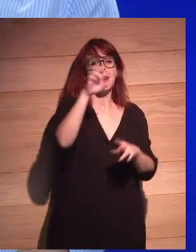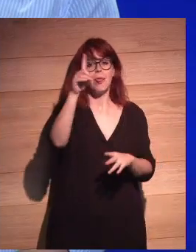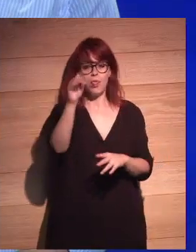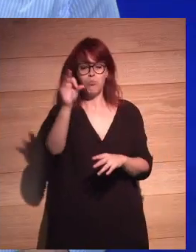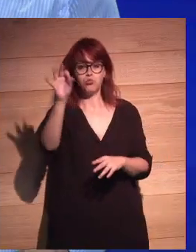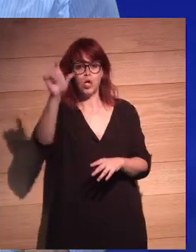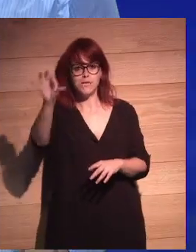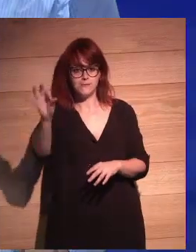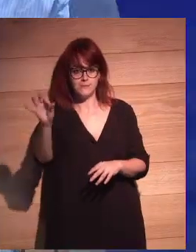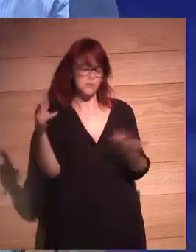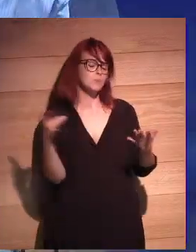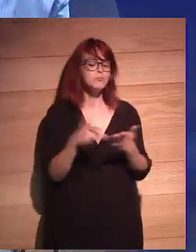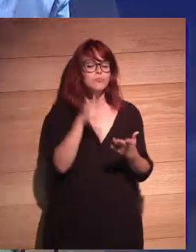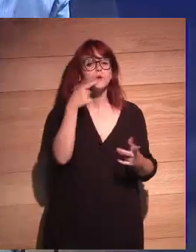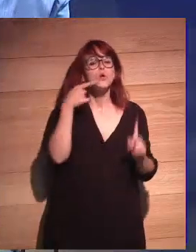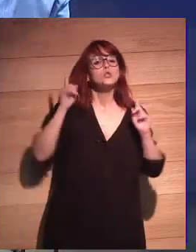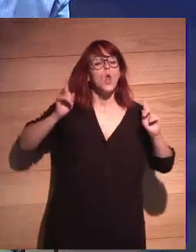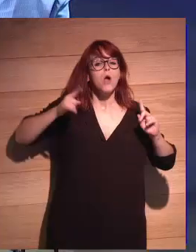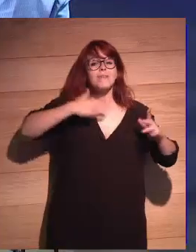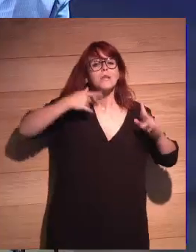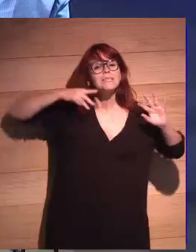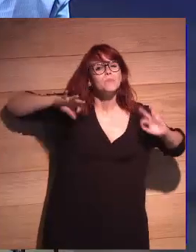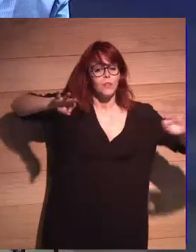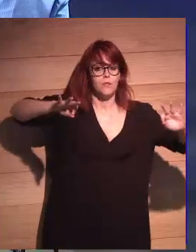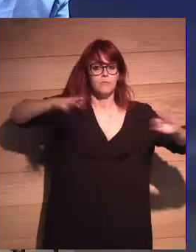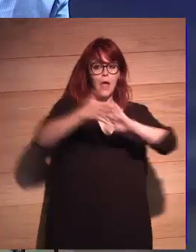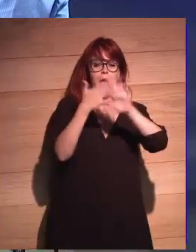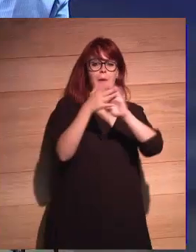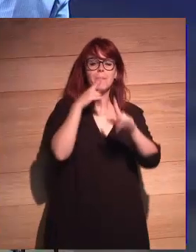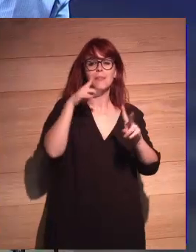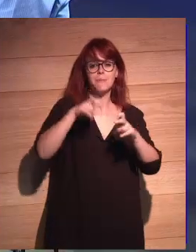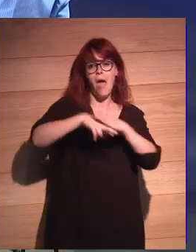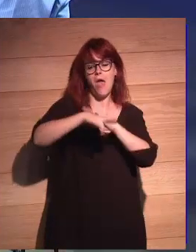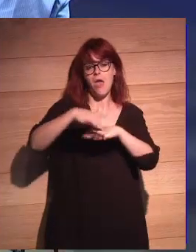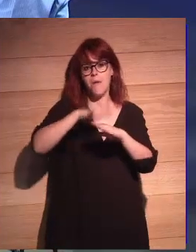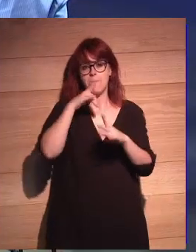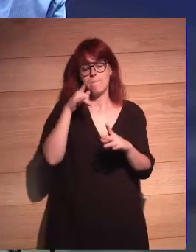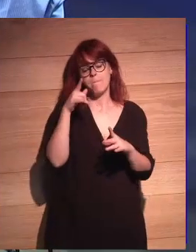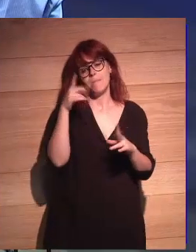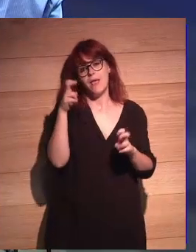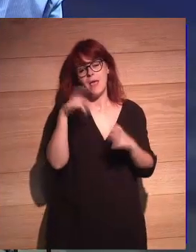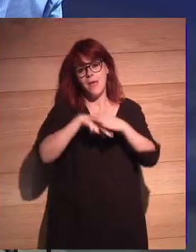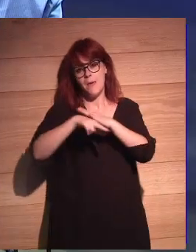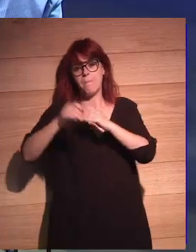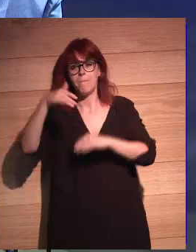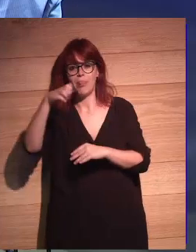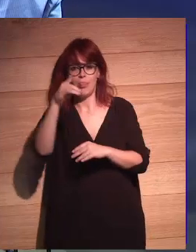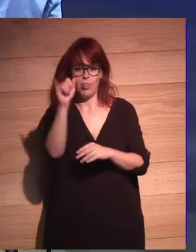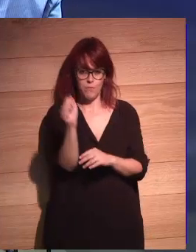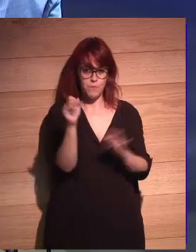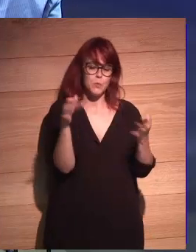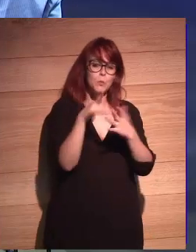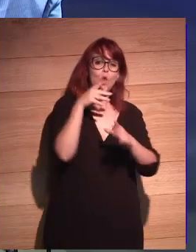for red.es. And I just want to highlight something that has been tackled about media. In the